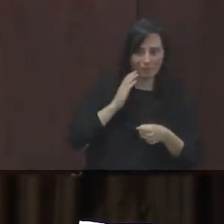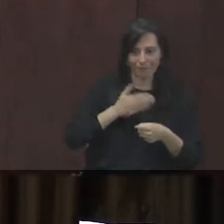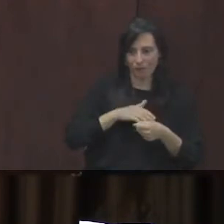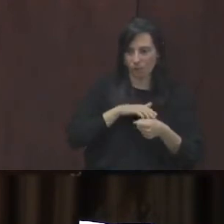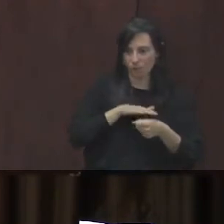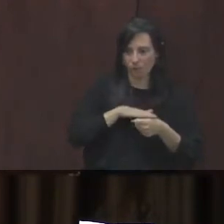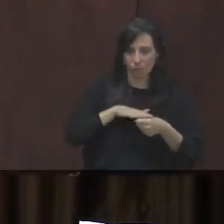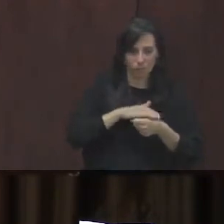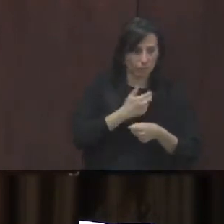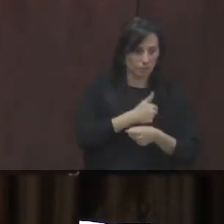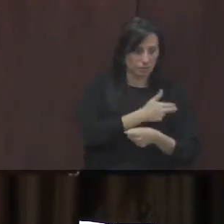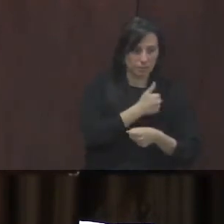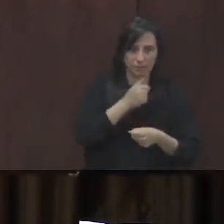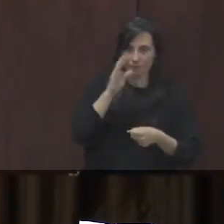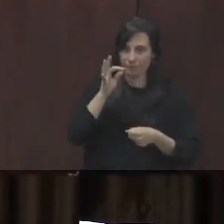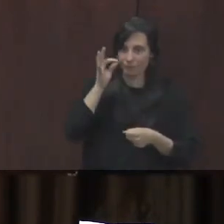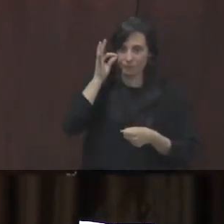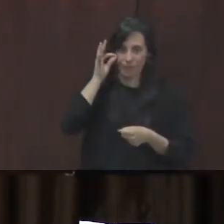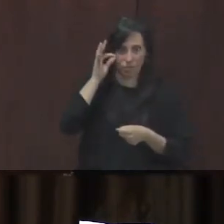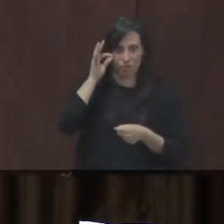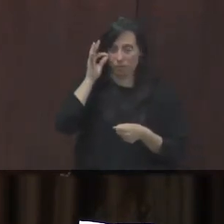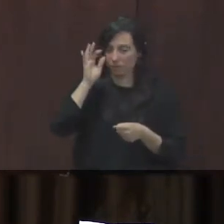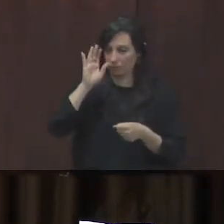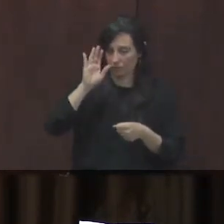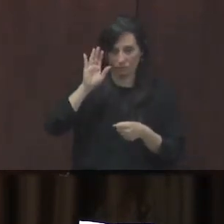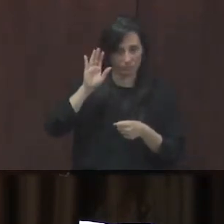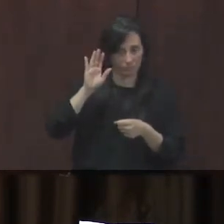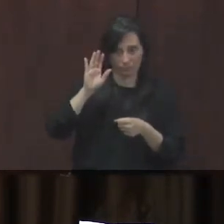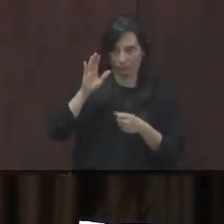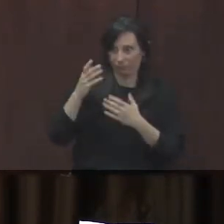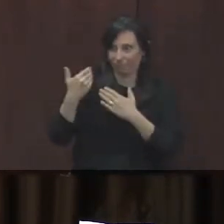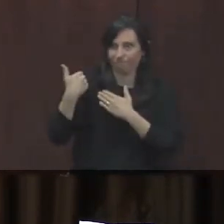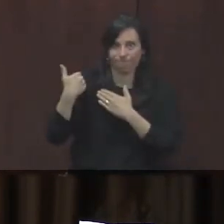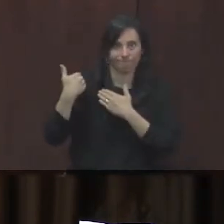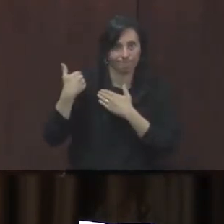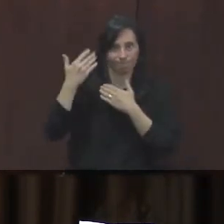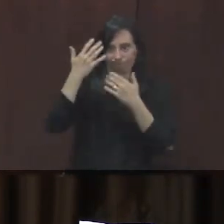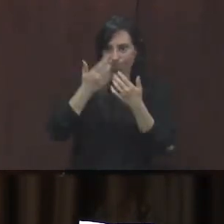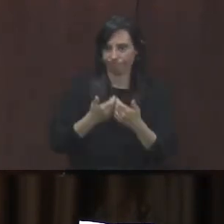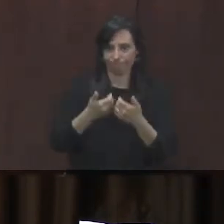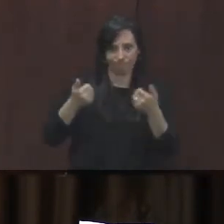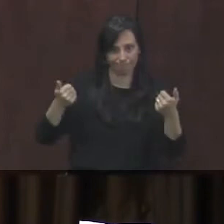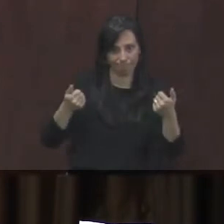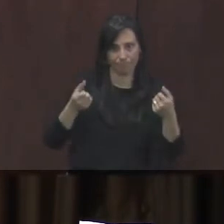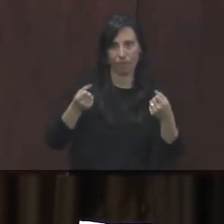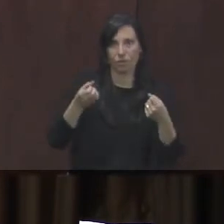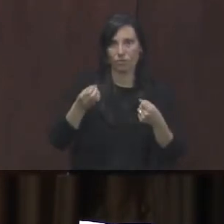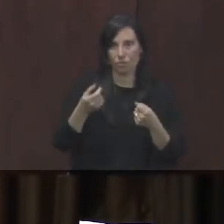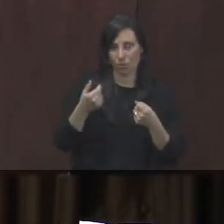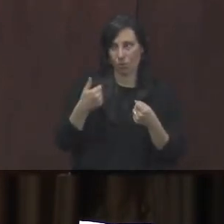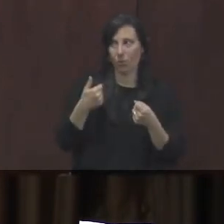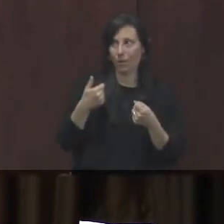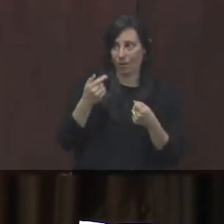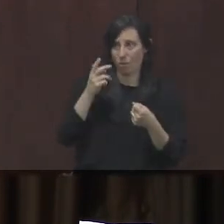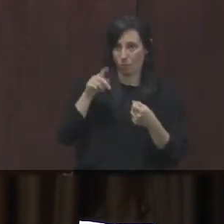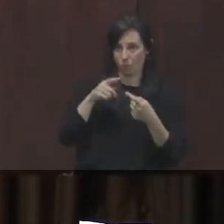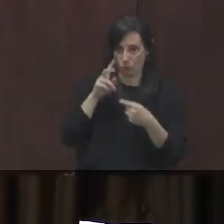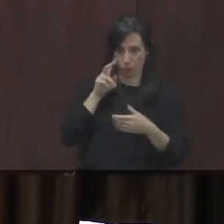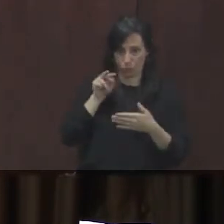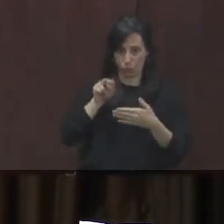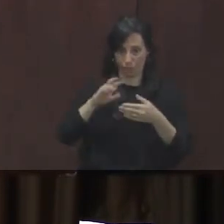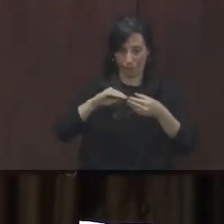and run by a completely different entity. And so I will just say caution to that dashboard because there is